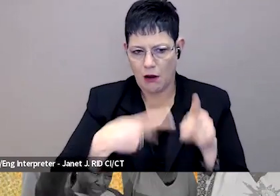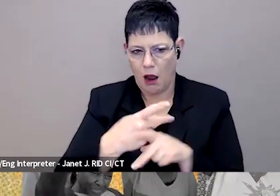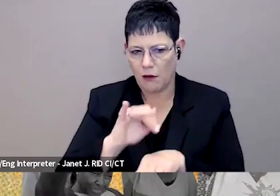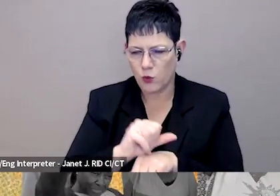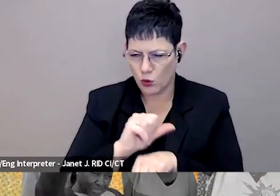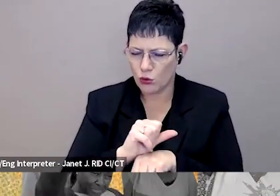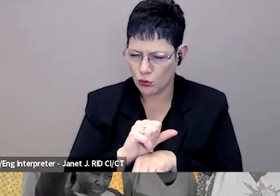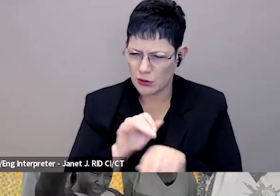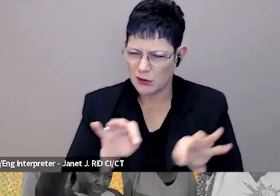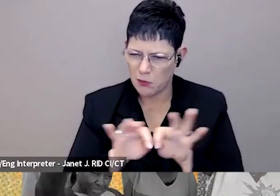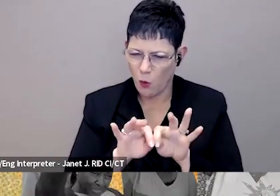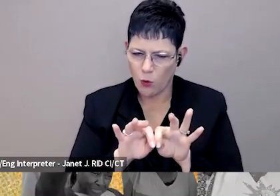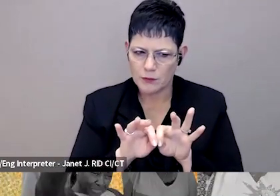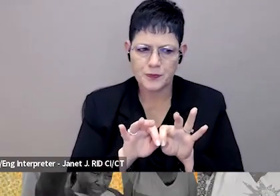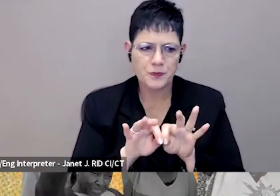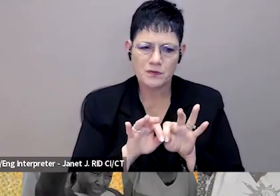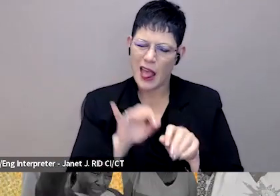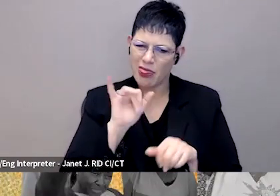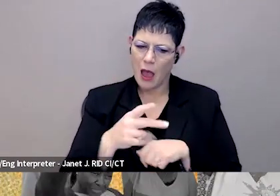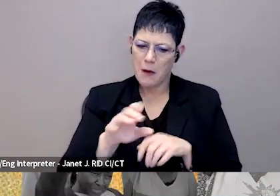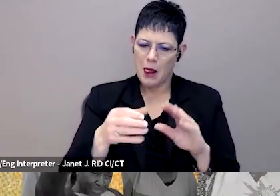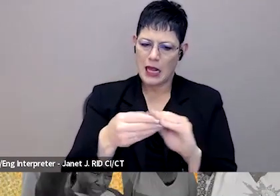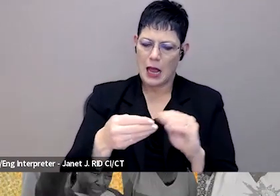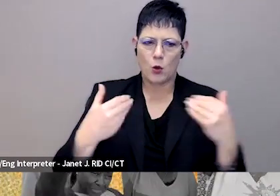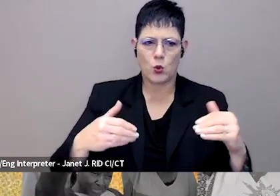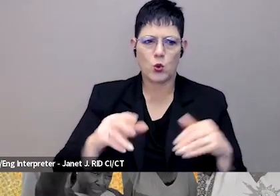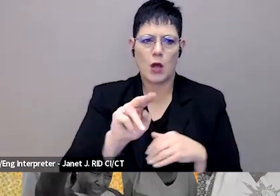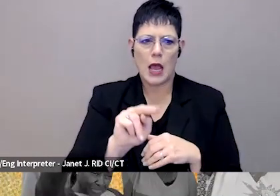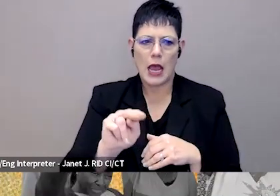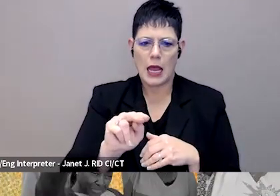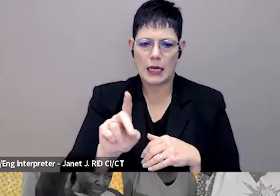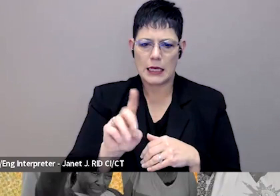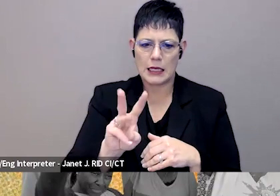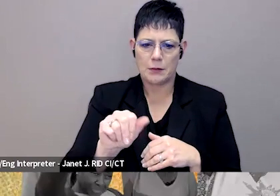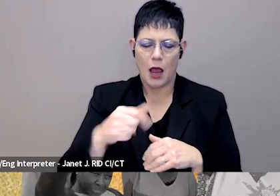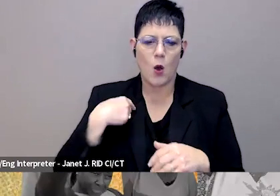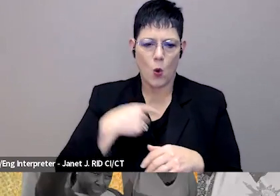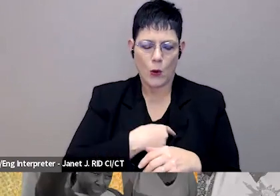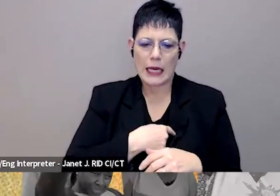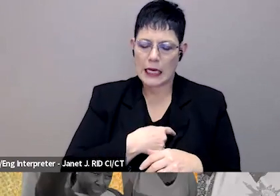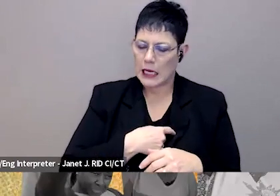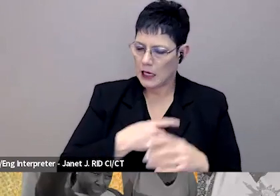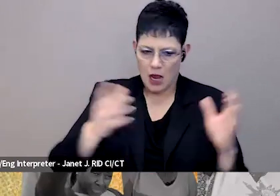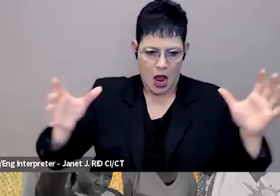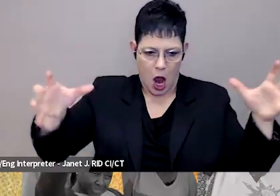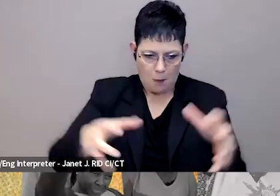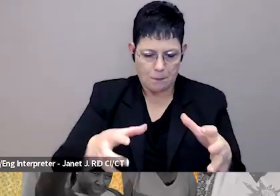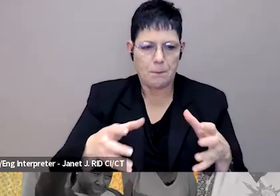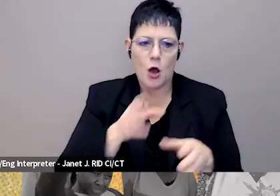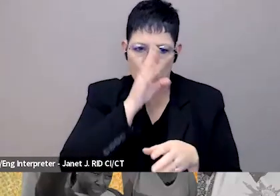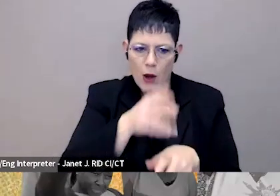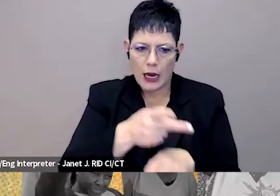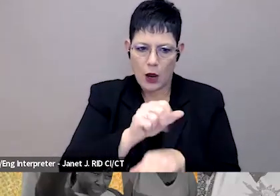that was a big part of NDWA's role, is bringing direct care workers to the table when it comes to these